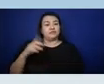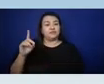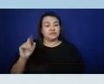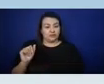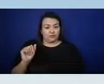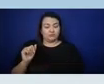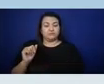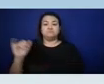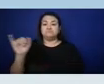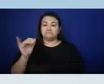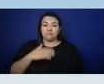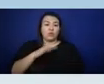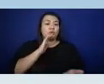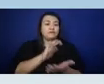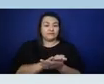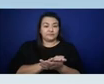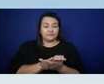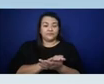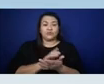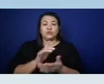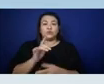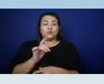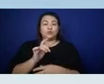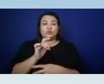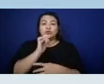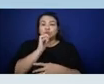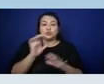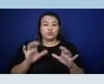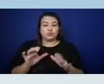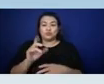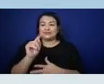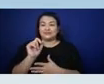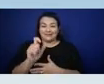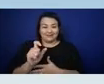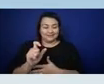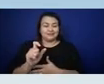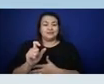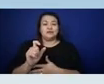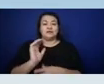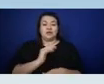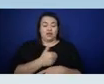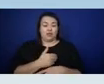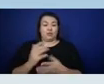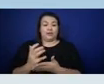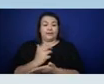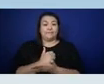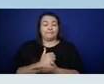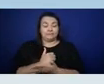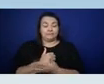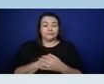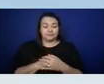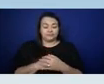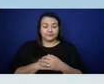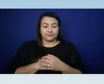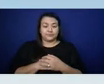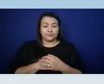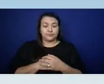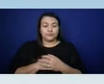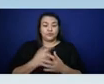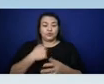this is Gary Gonzalez, Big G. I'm calling because on the stimulus check,